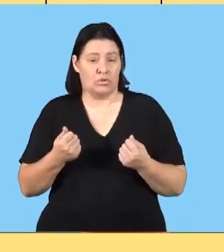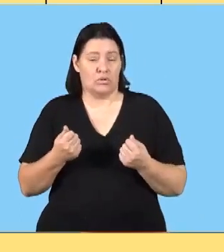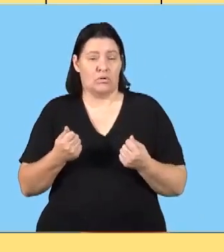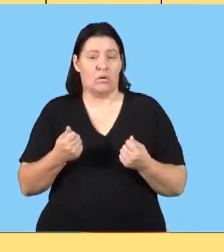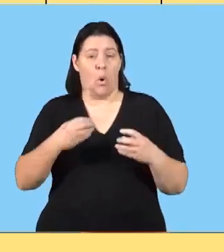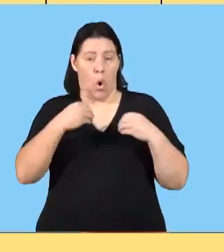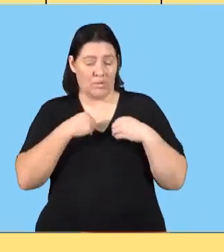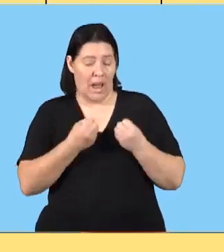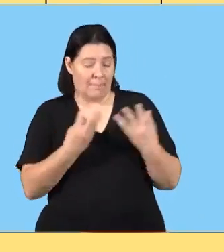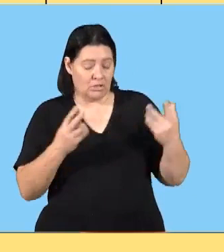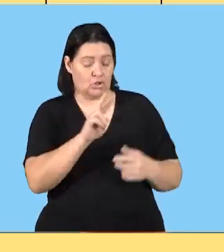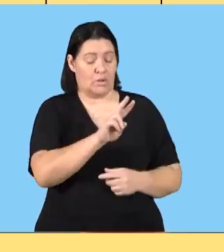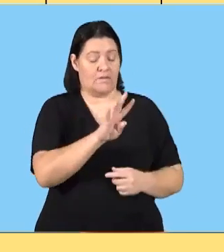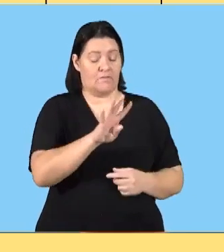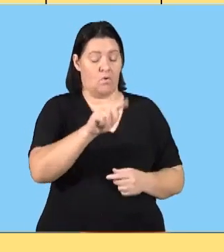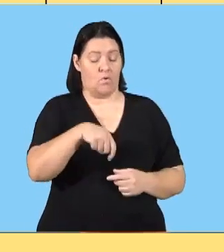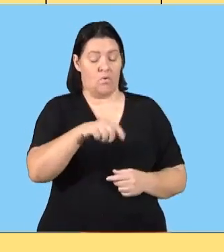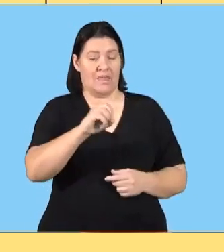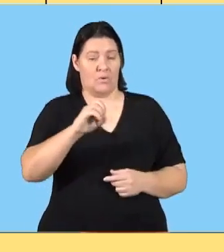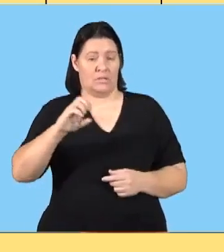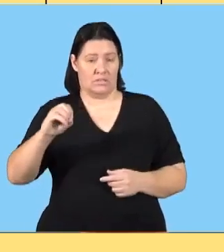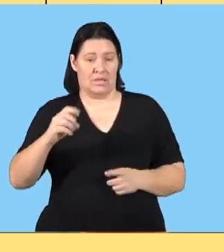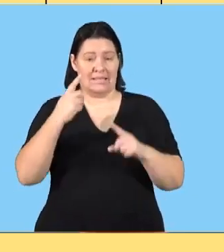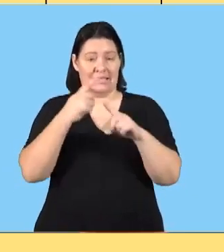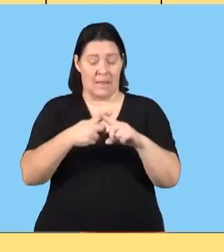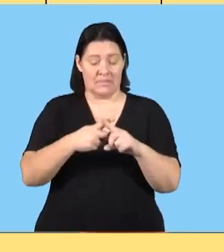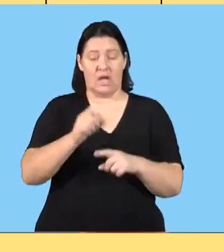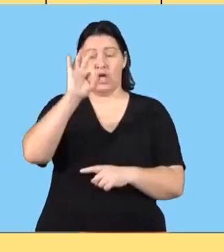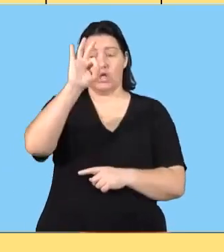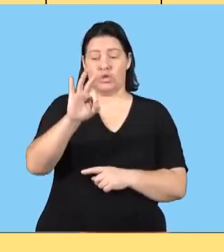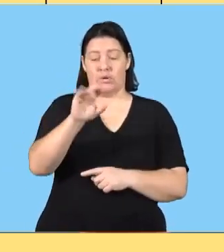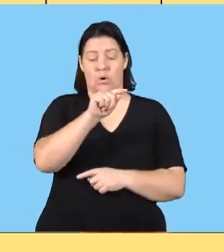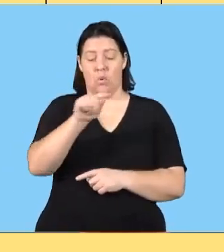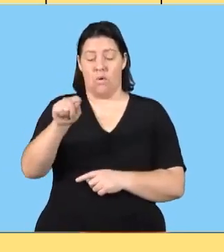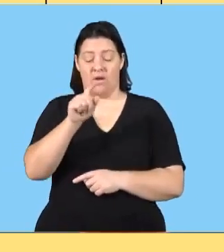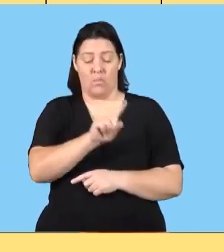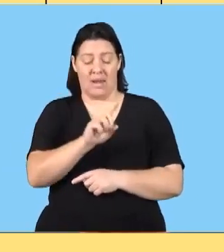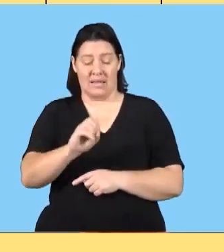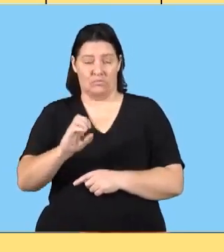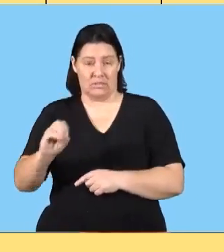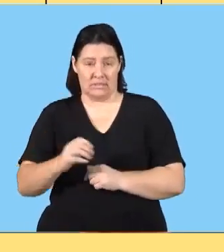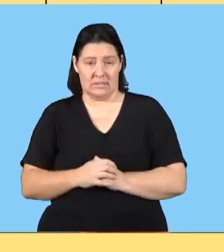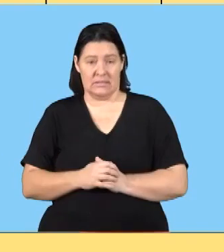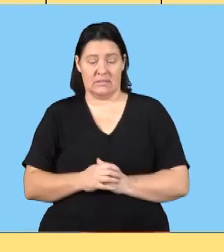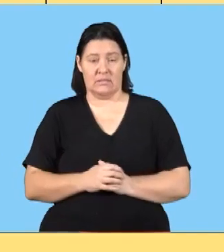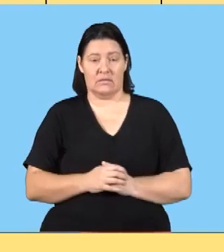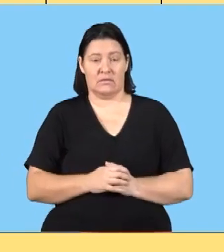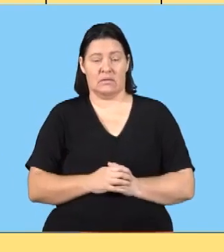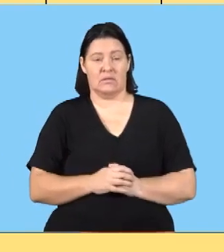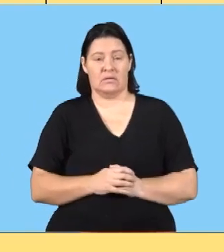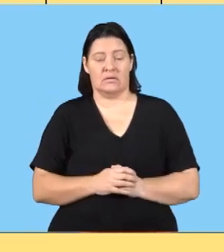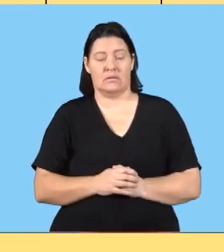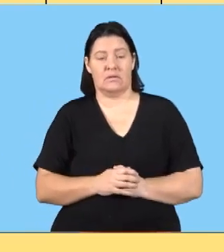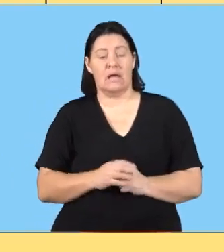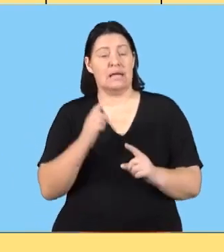owed by the debtor, 24,000, multiplied by the interest rate, which is your 3%, 3